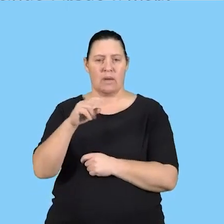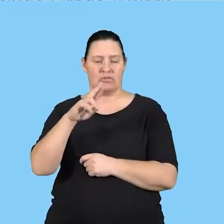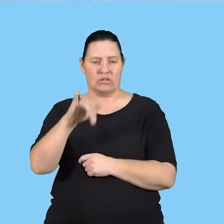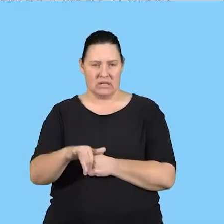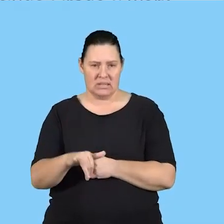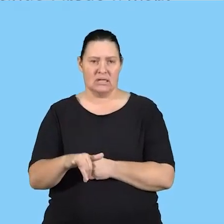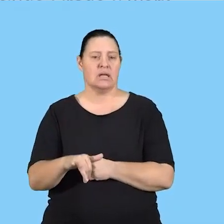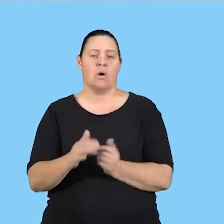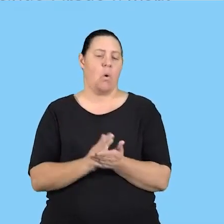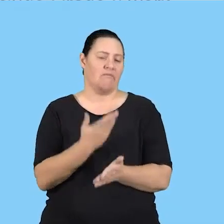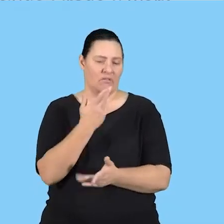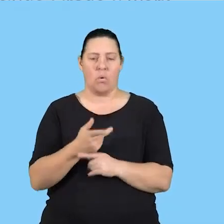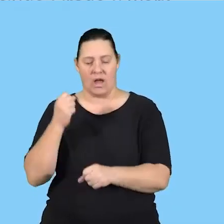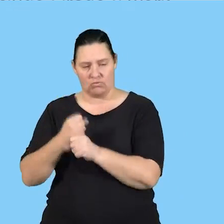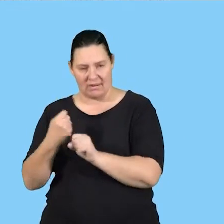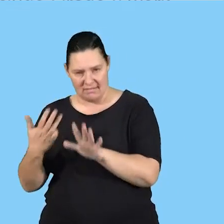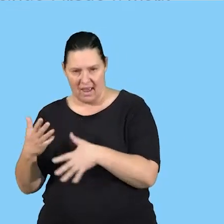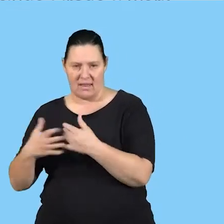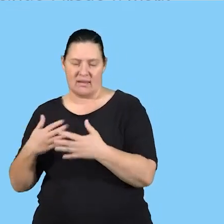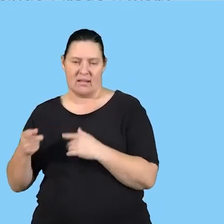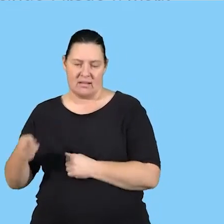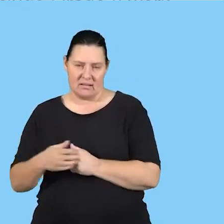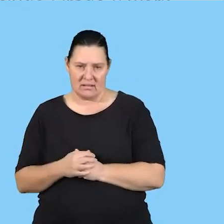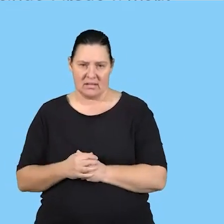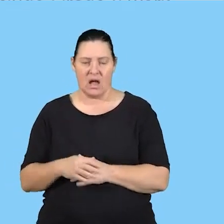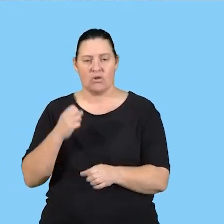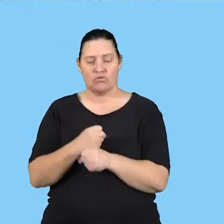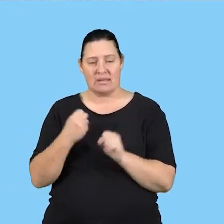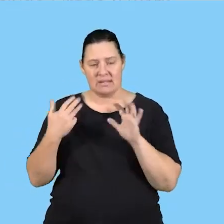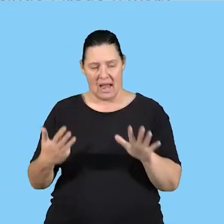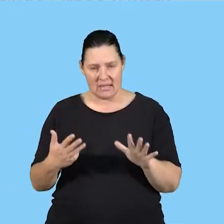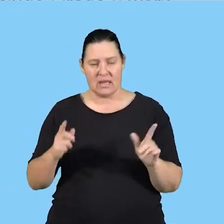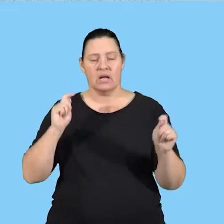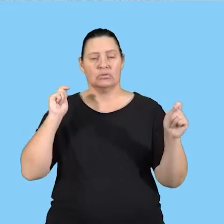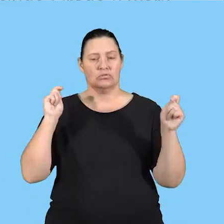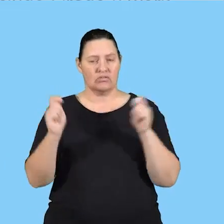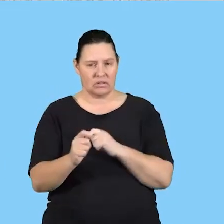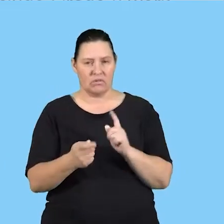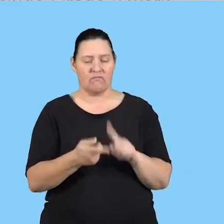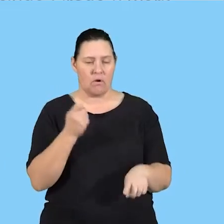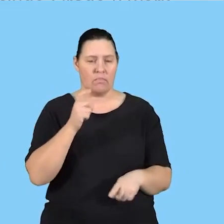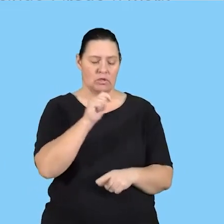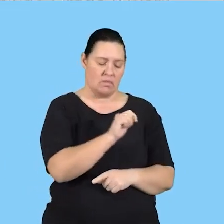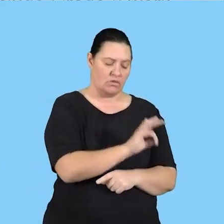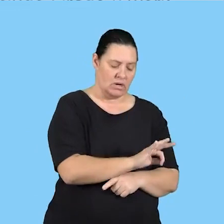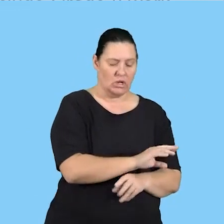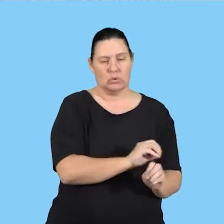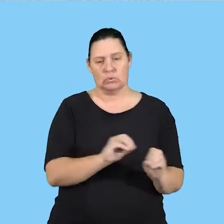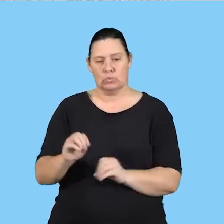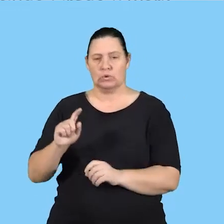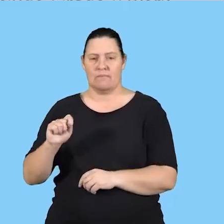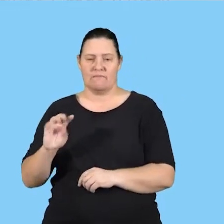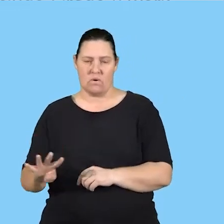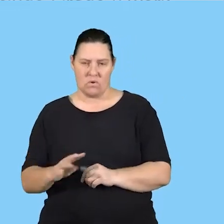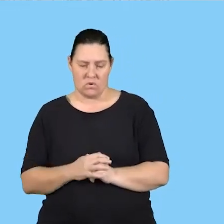grade 9, colleagues. So in grade 9, the transformation has been moved from term 3 to